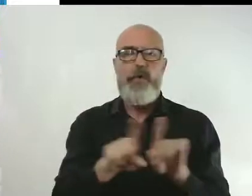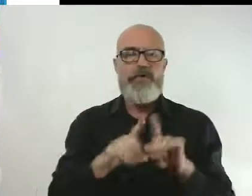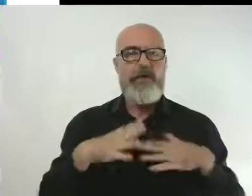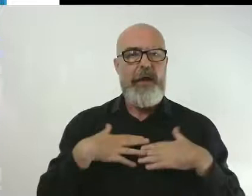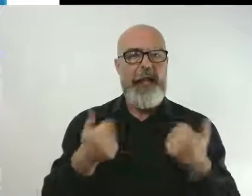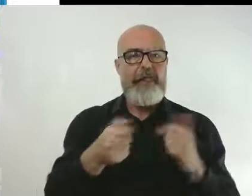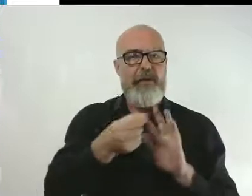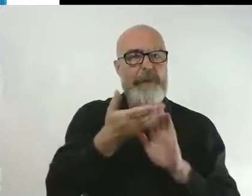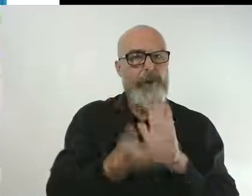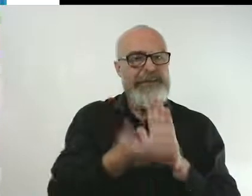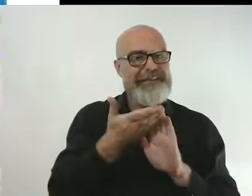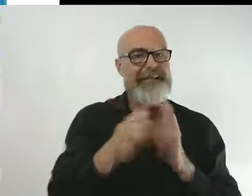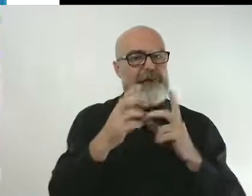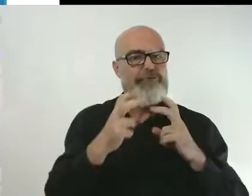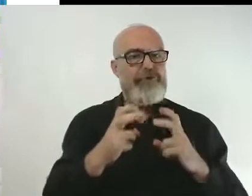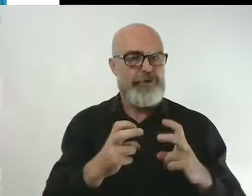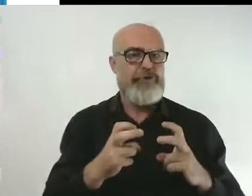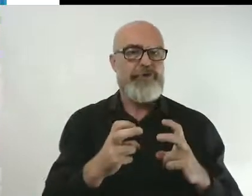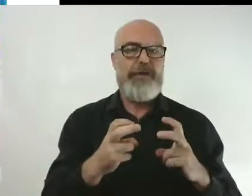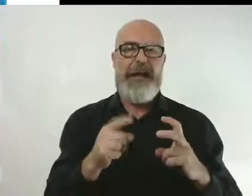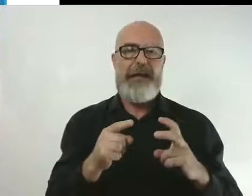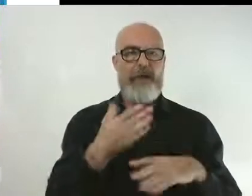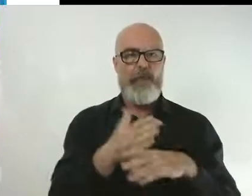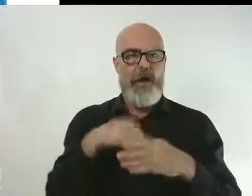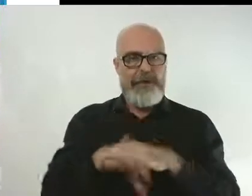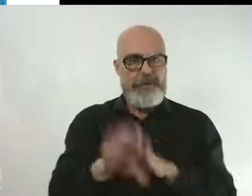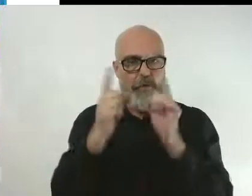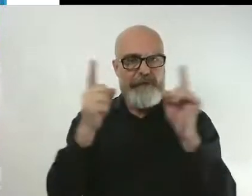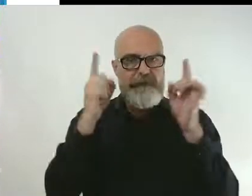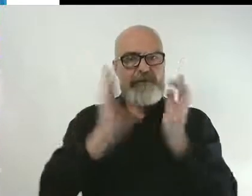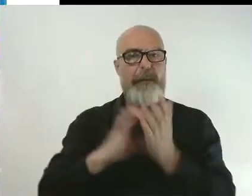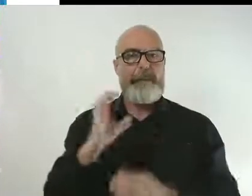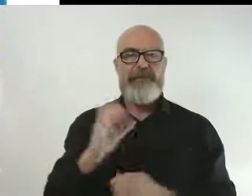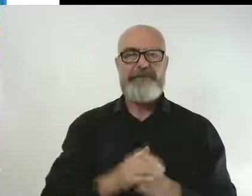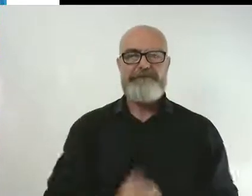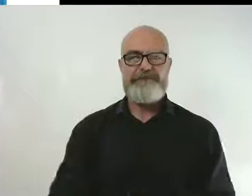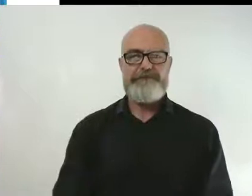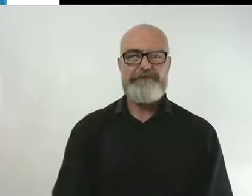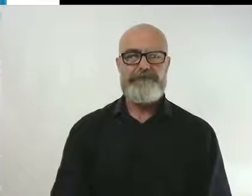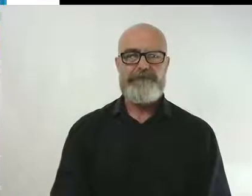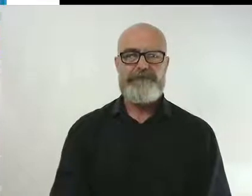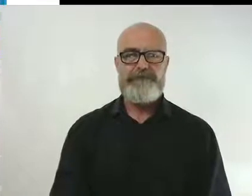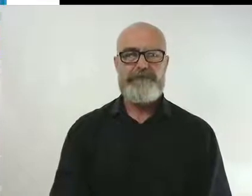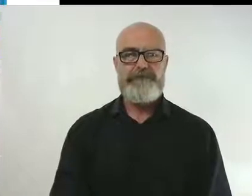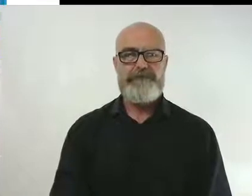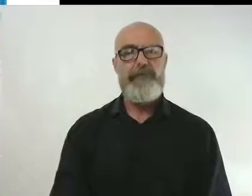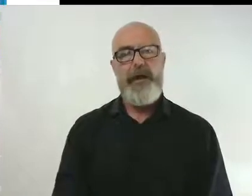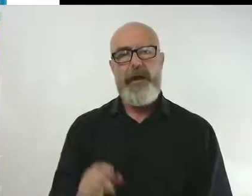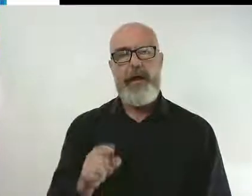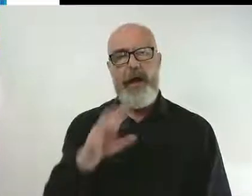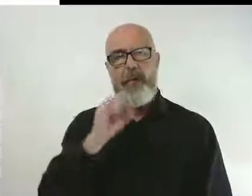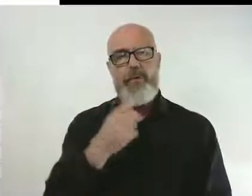psychology, health policy, and health services research, and doctoral studies in audiology here at the University of